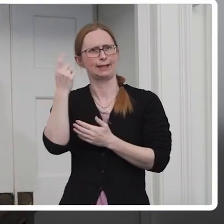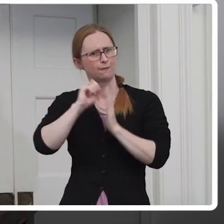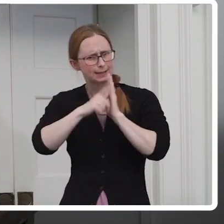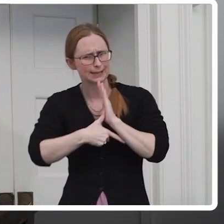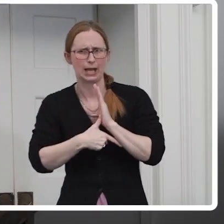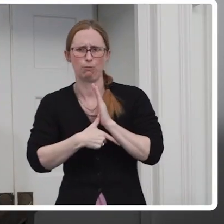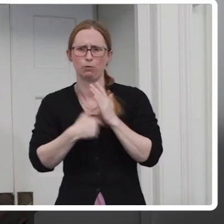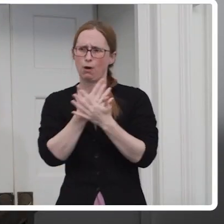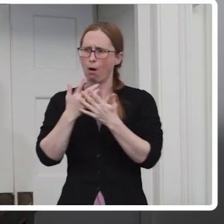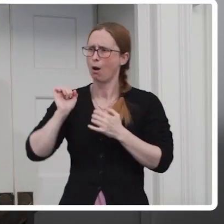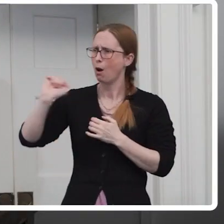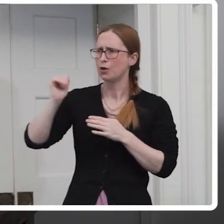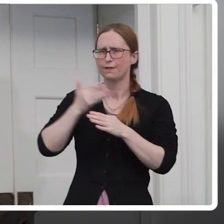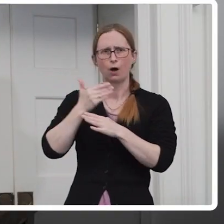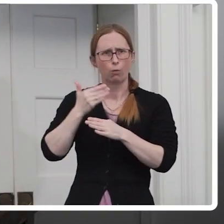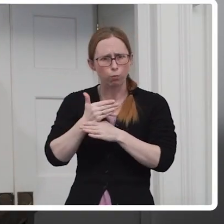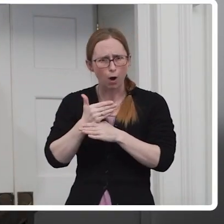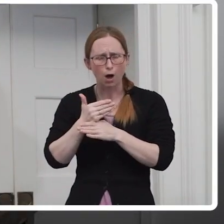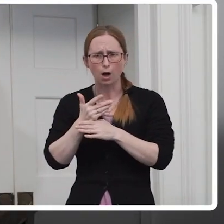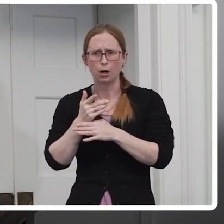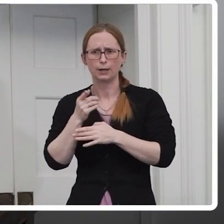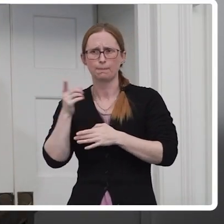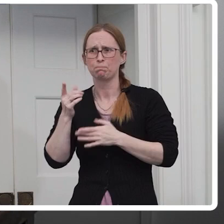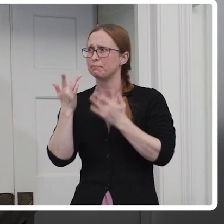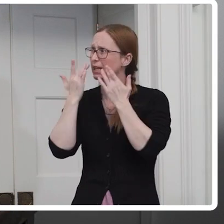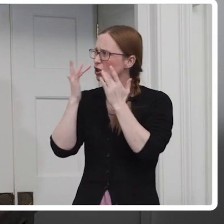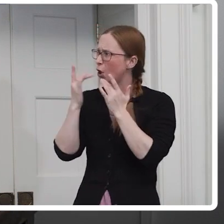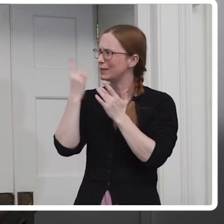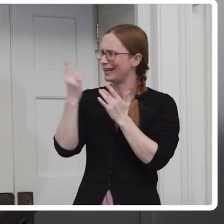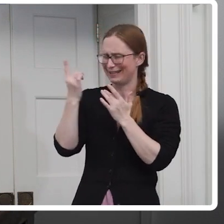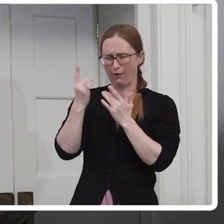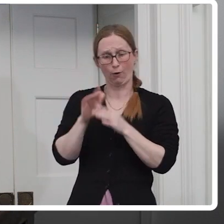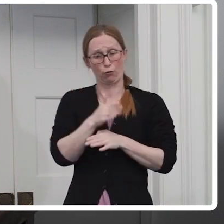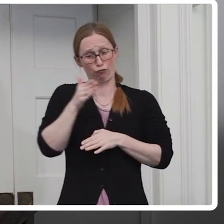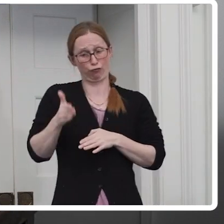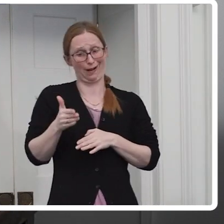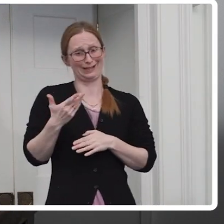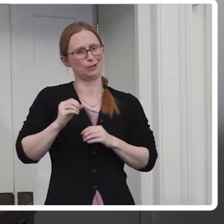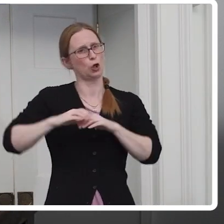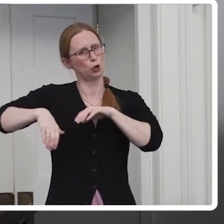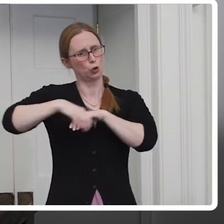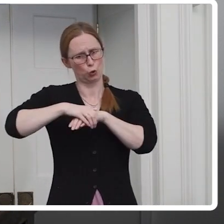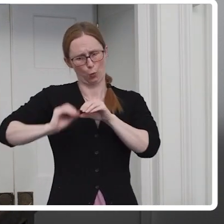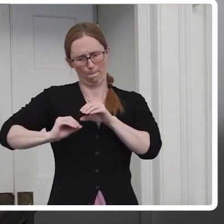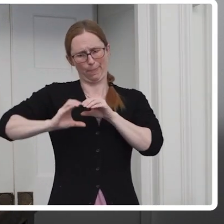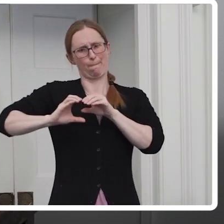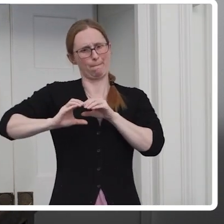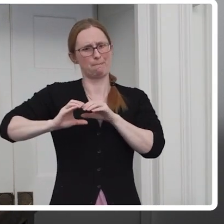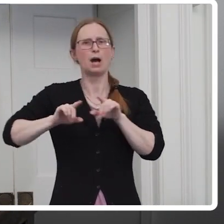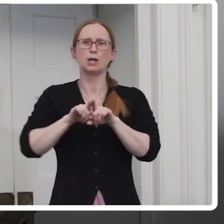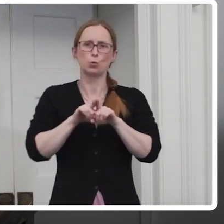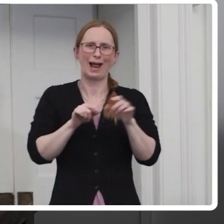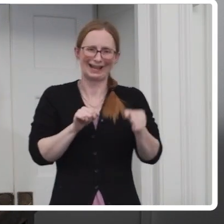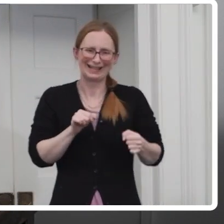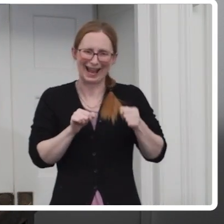disabled person, and many of her works show Allen with a raised shoe on her right foot and with her